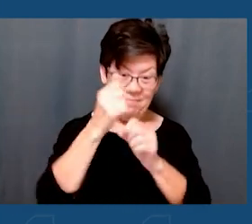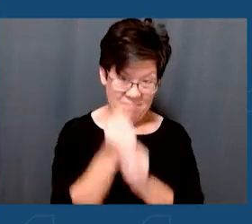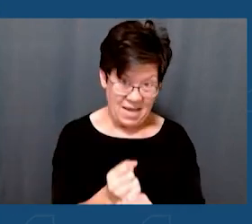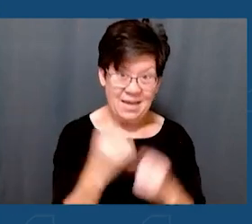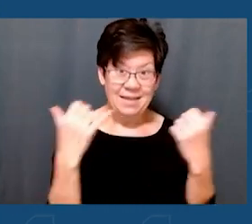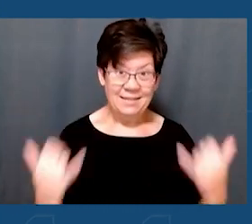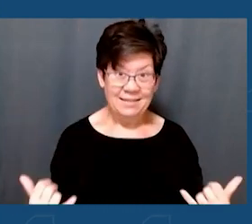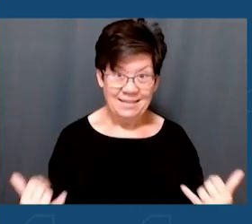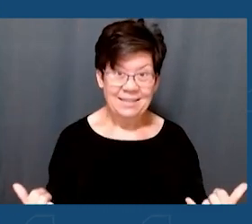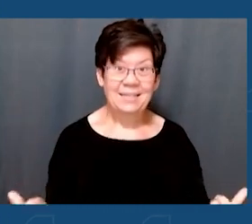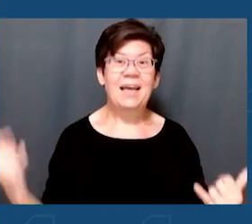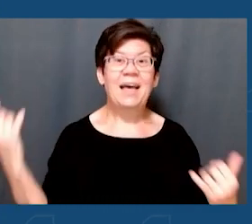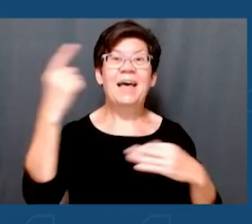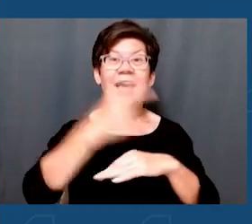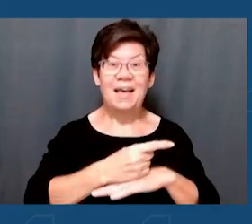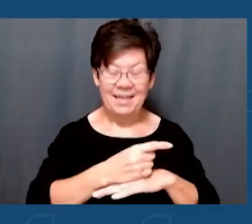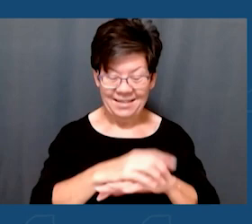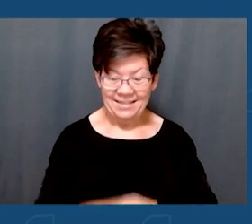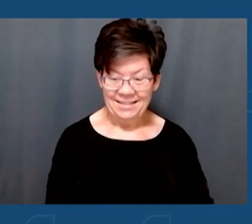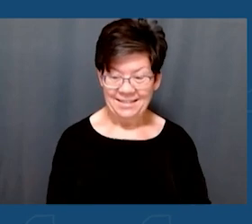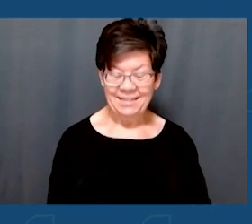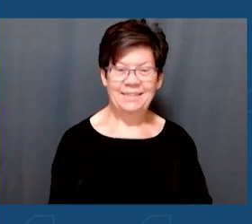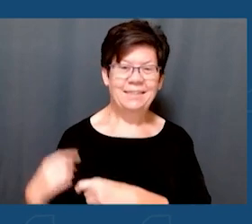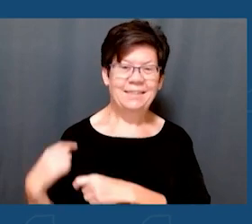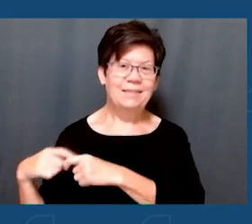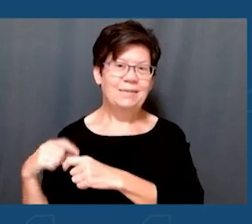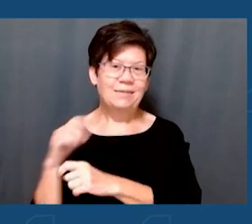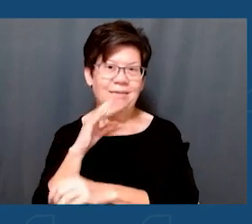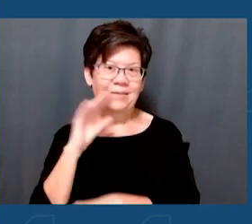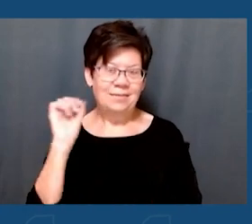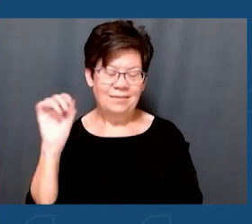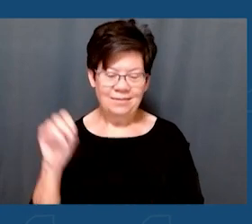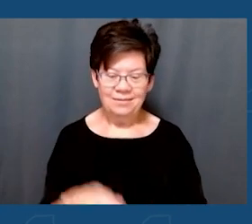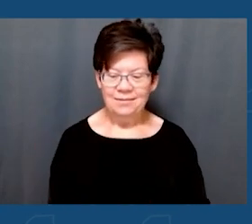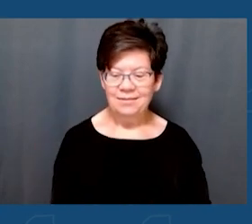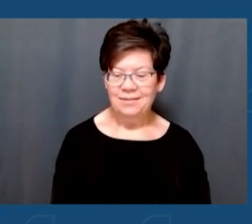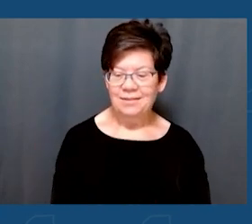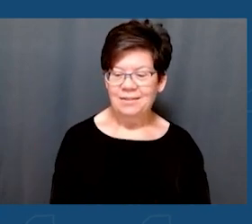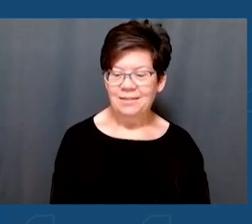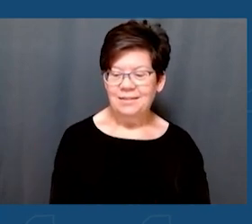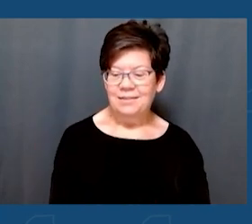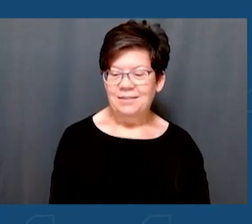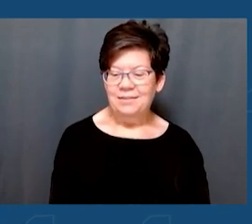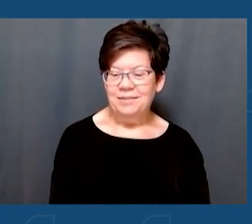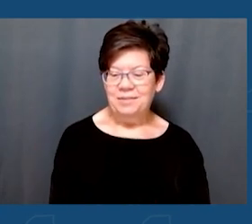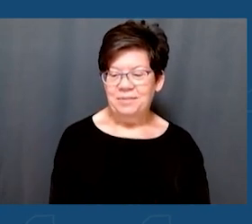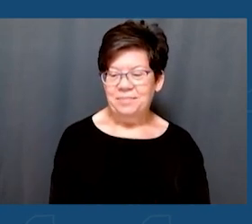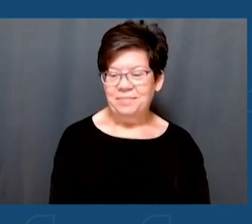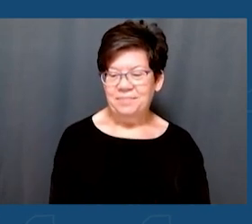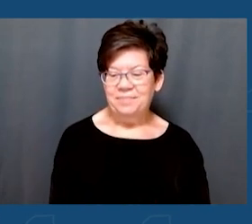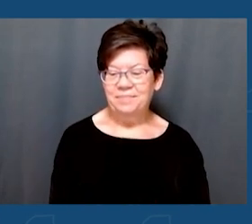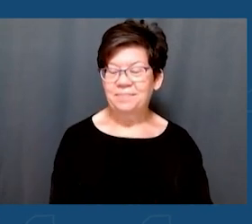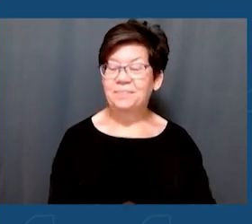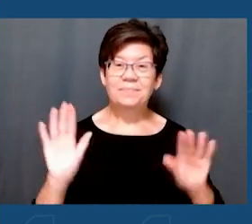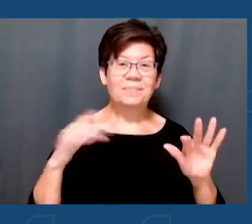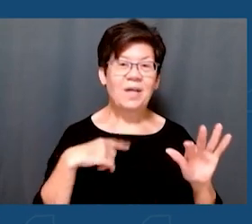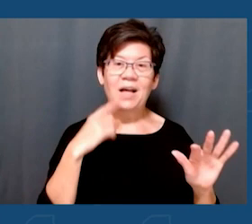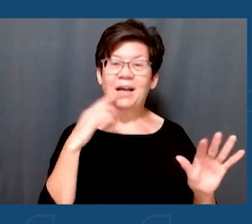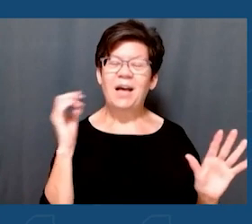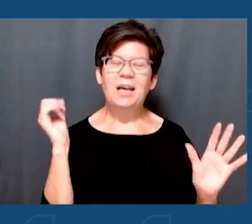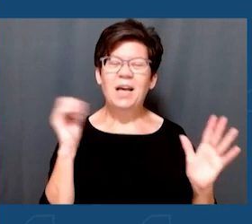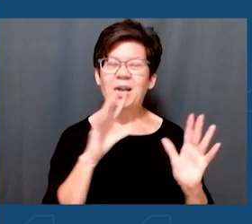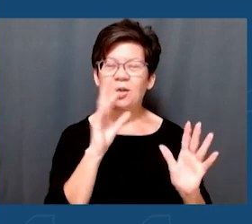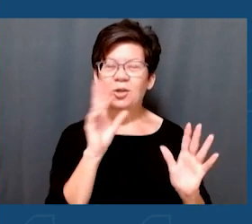Este es el día que ha hecho el Señor para cada una de nuestra vida. I got to throw a little bit of that Spanish